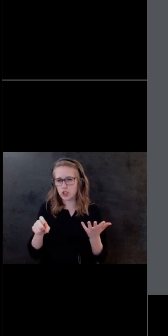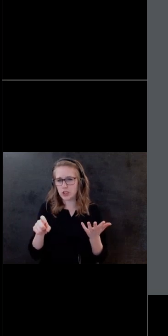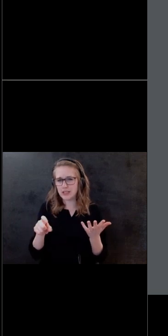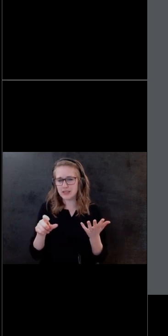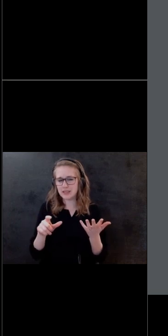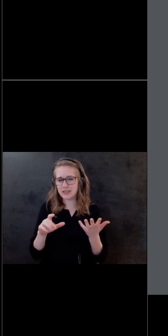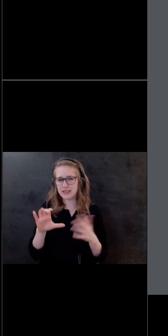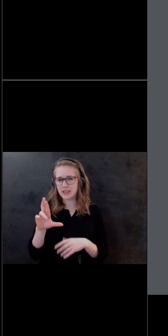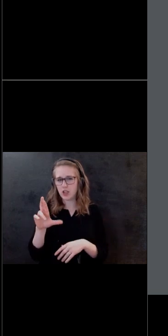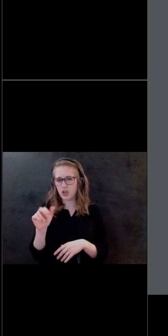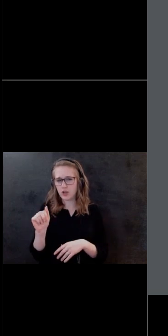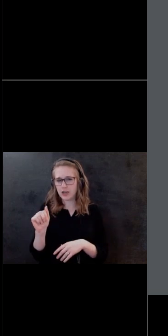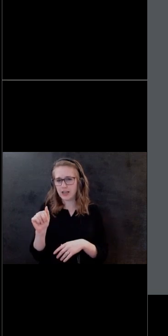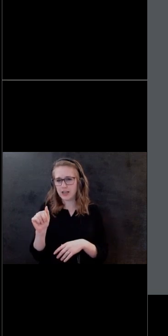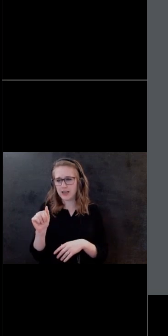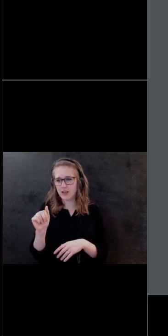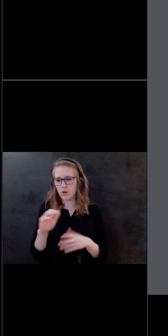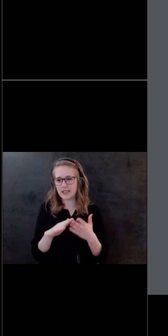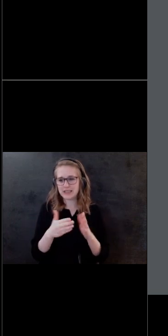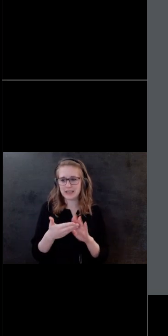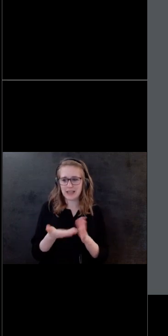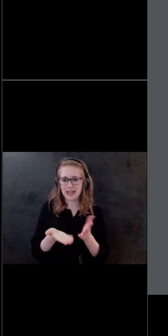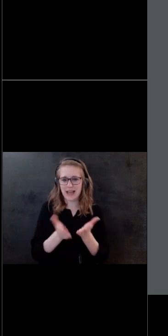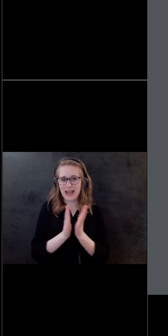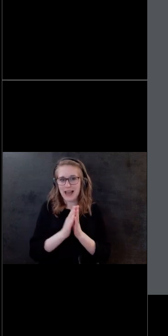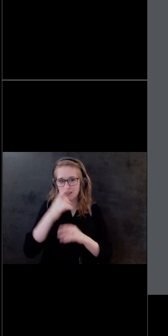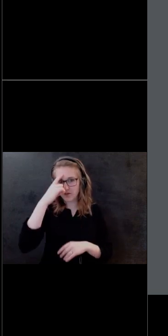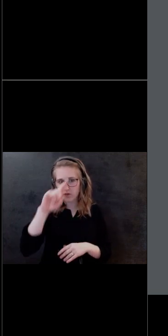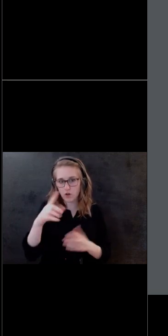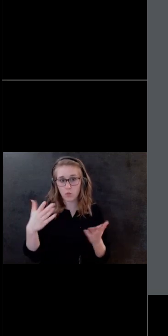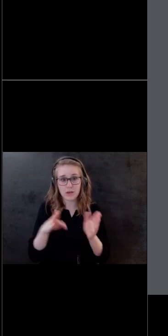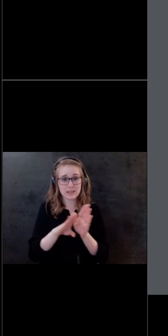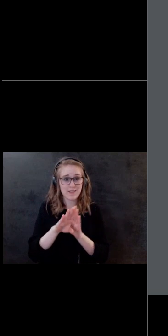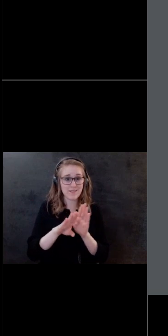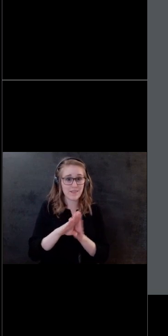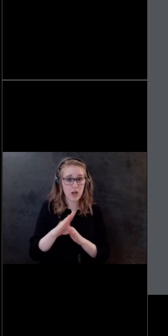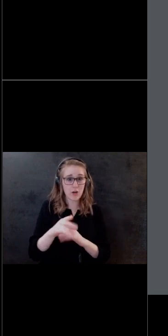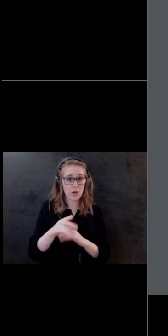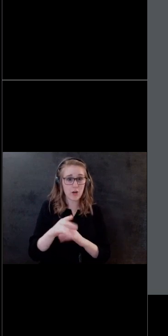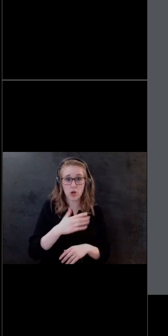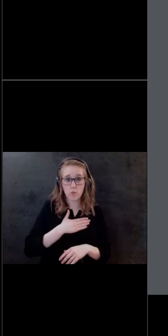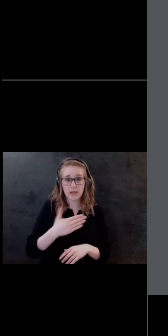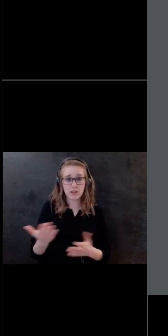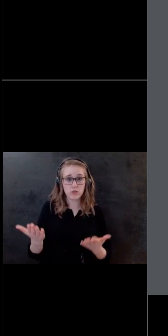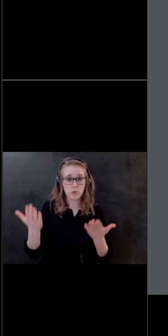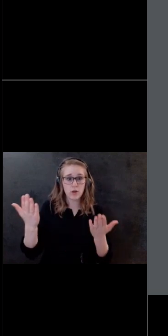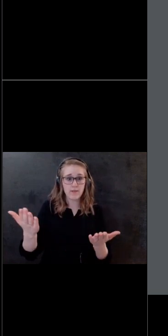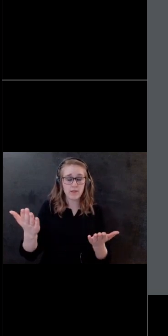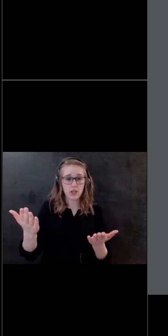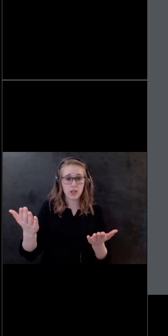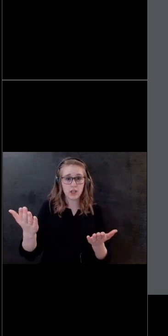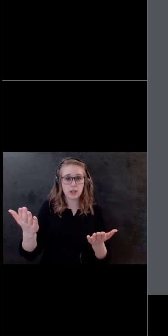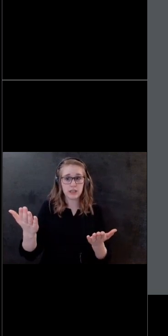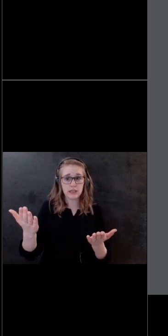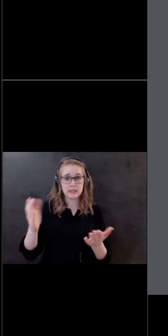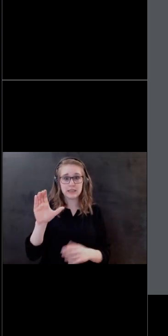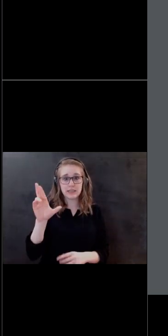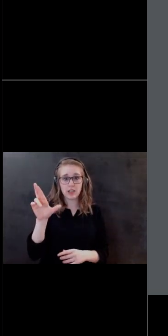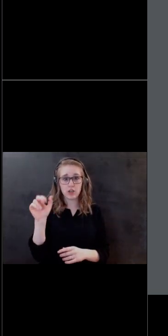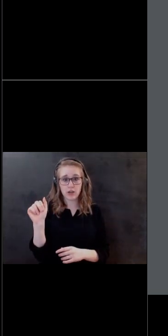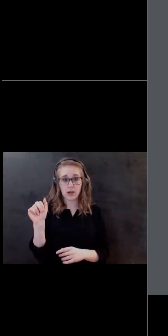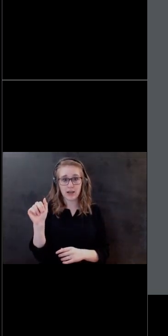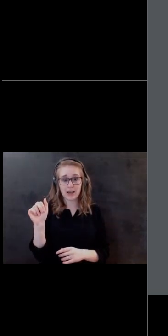the CRA ask for, or what is the developer willing to offer the CRA